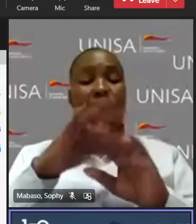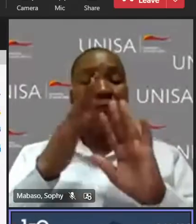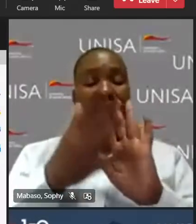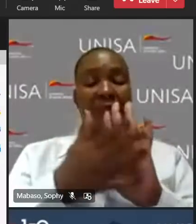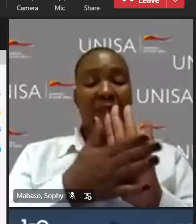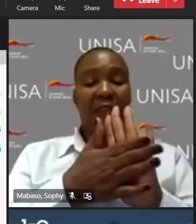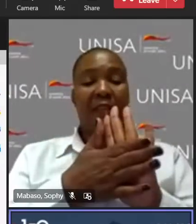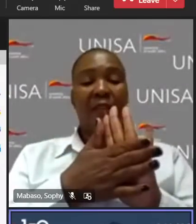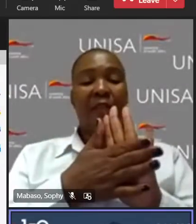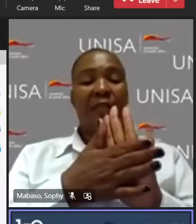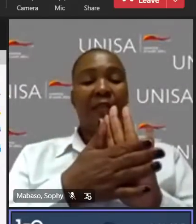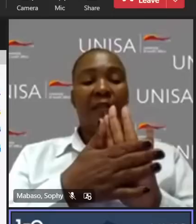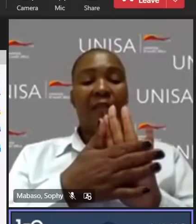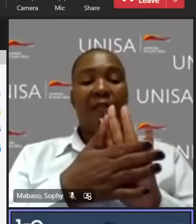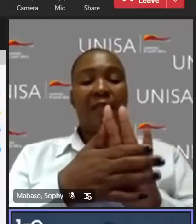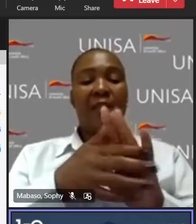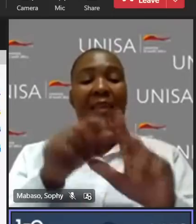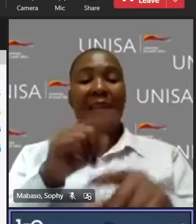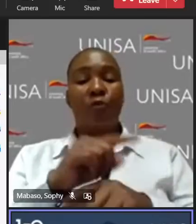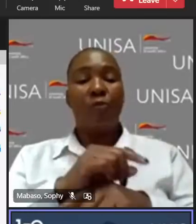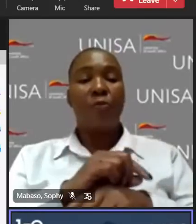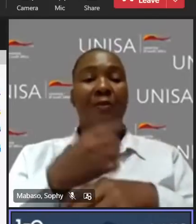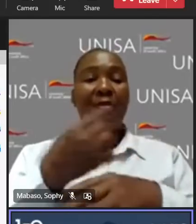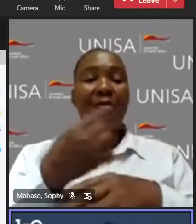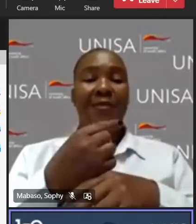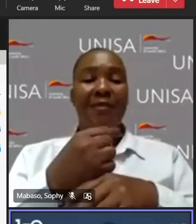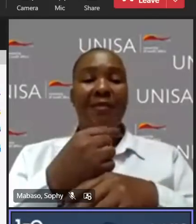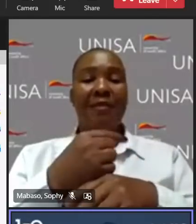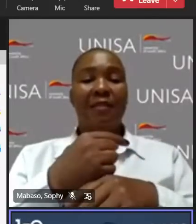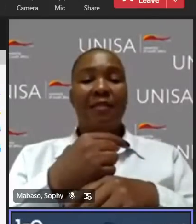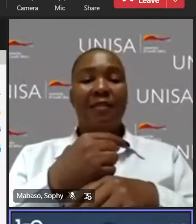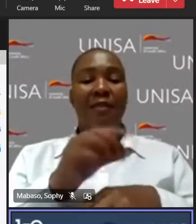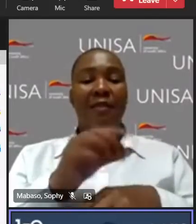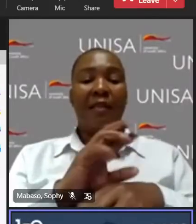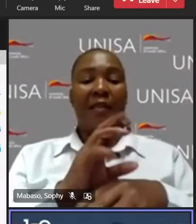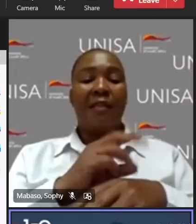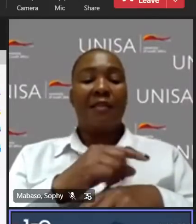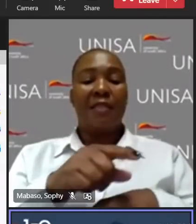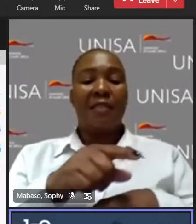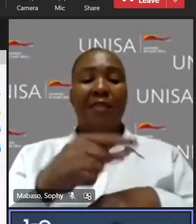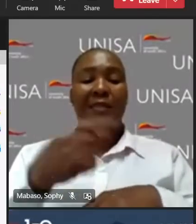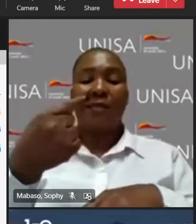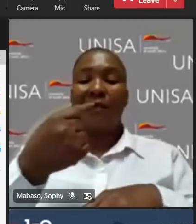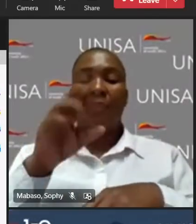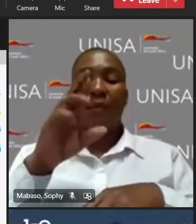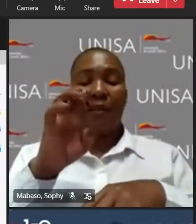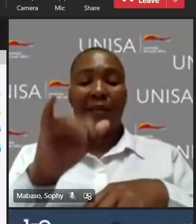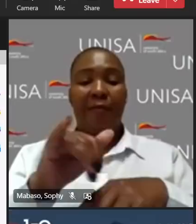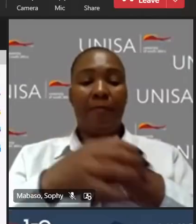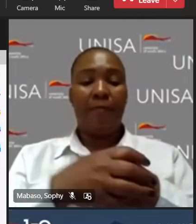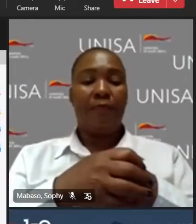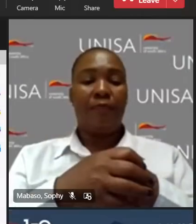is grayed out, so you cannot accidentally make a mistake.